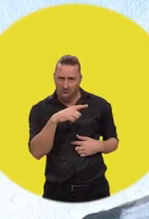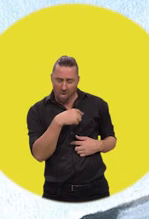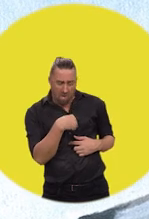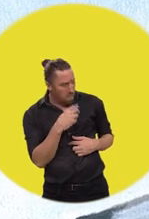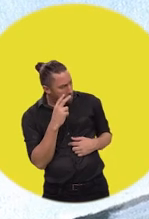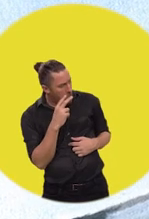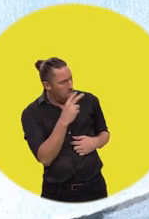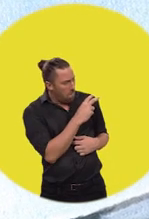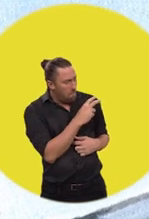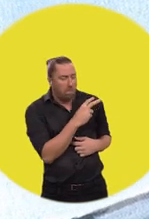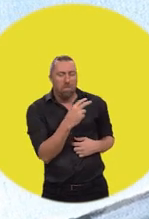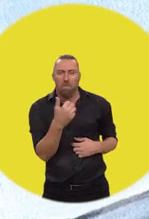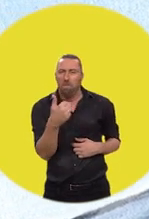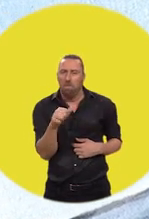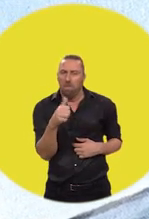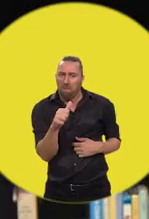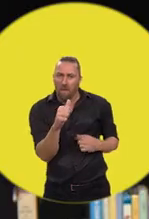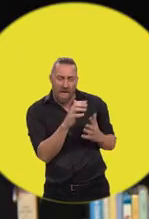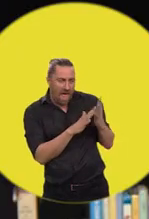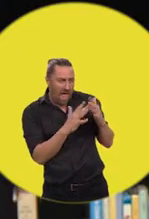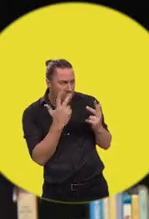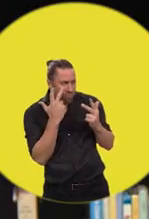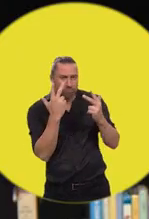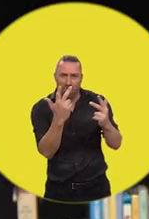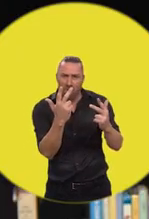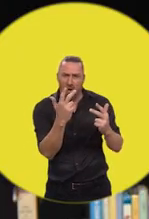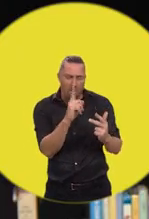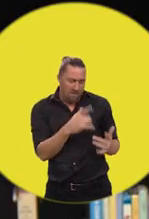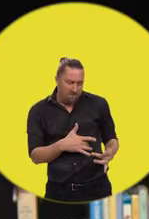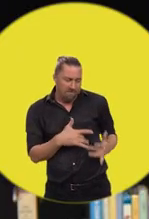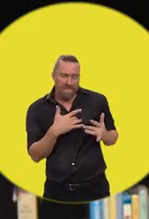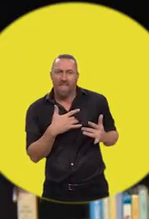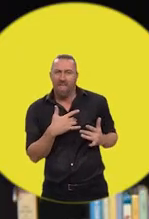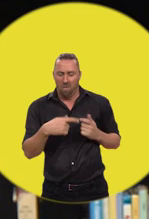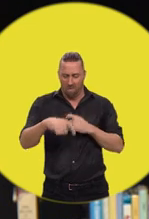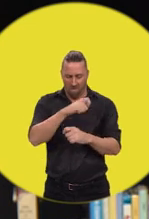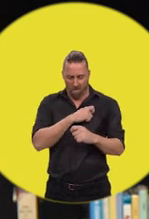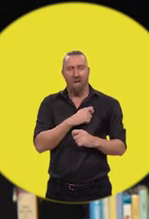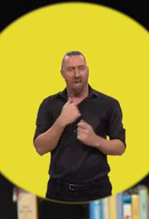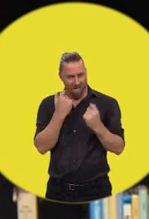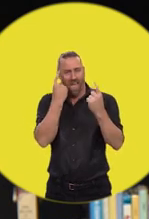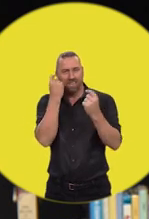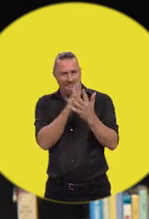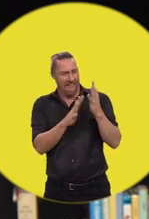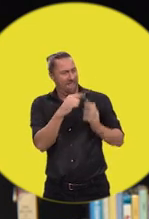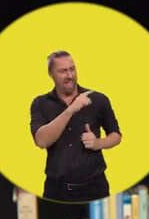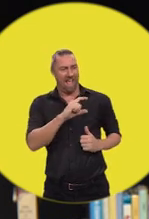We can understand characters by thinking about what they look like and how they feel.